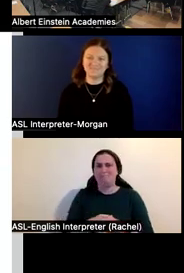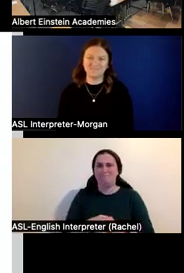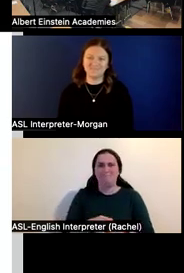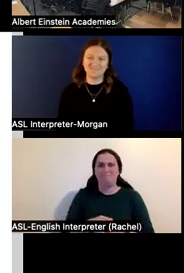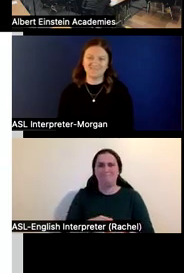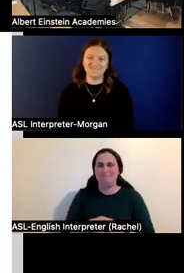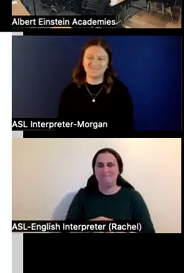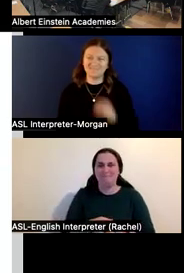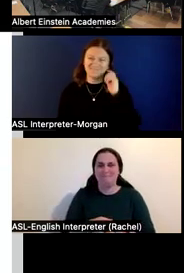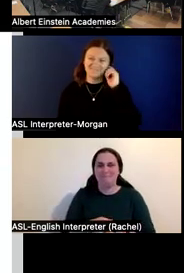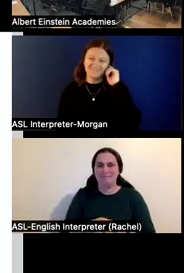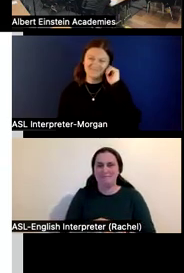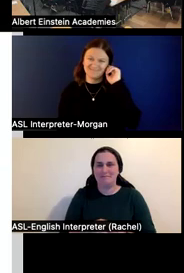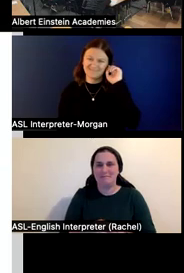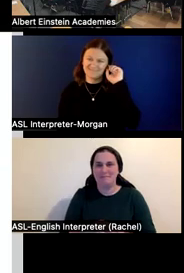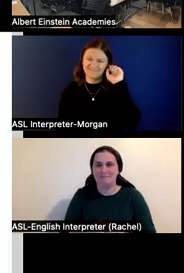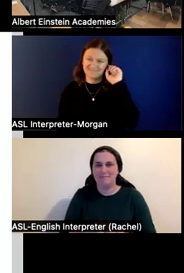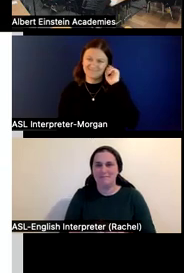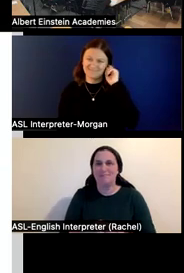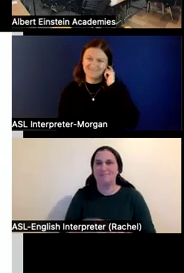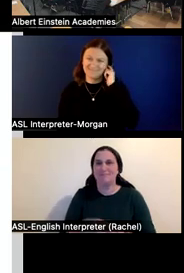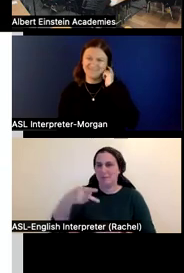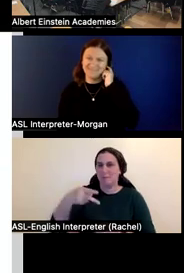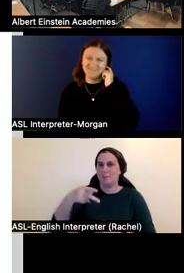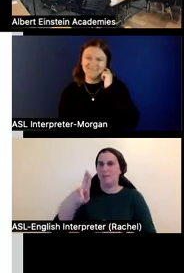Put P-U-T, being.